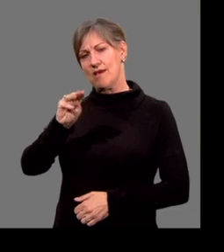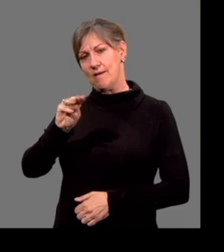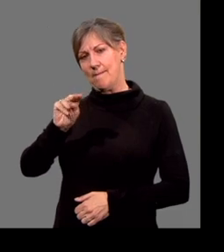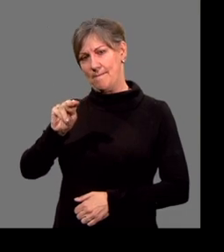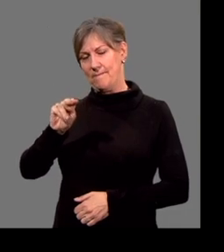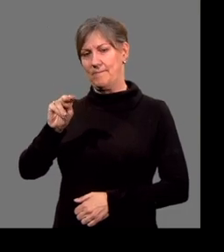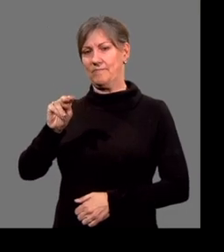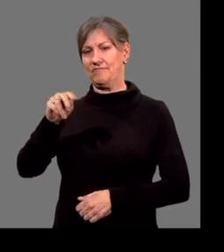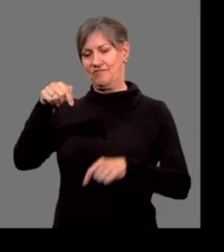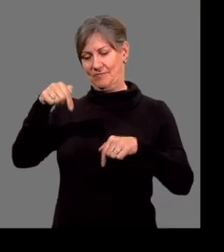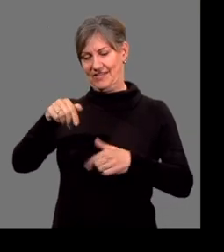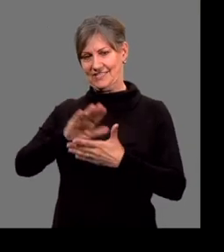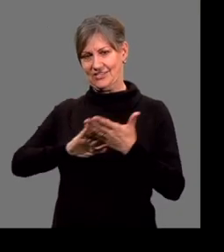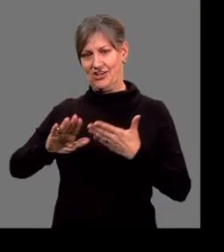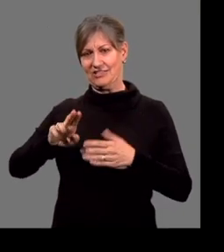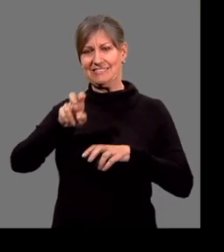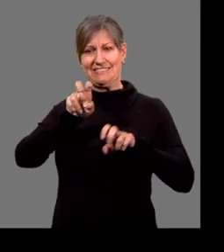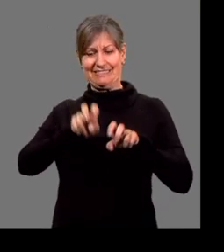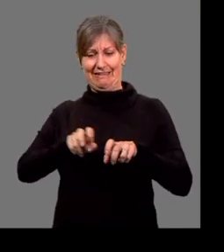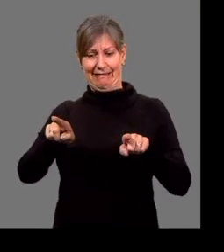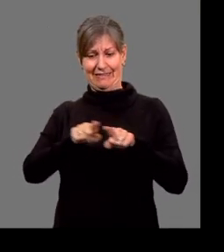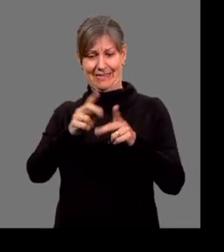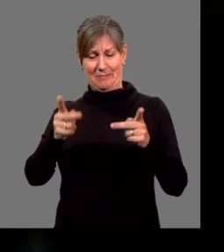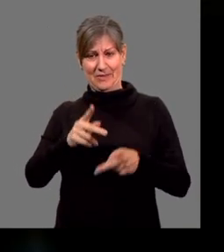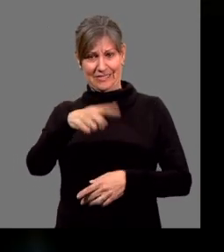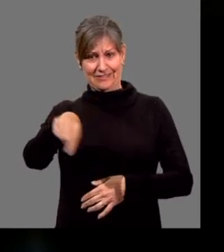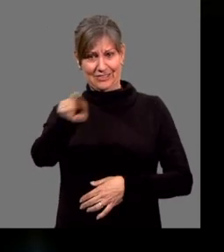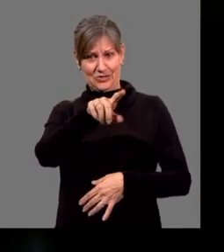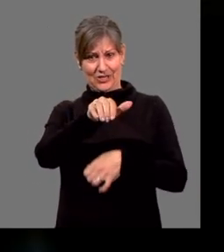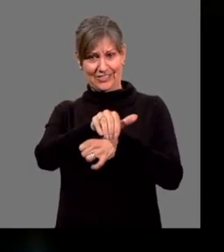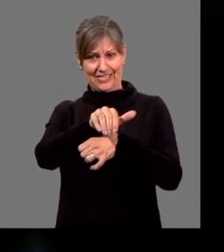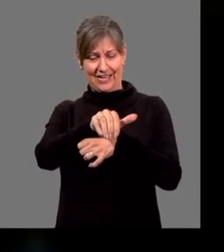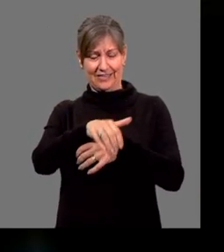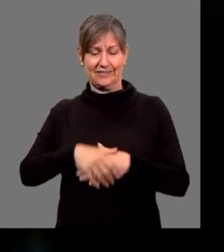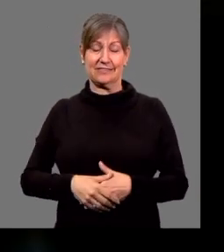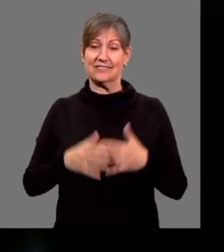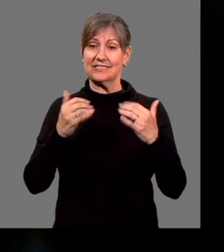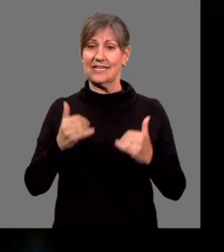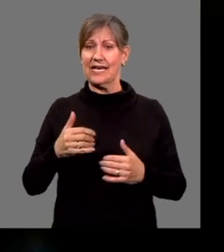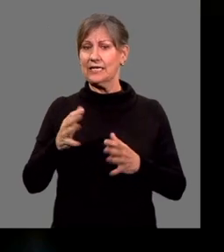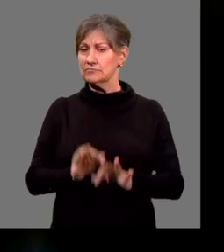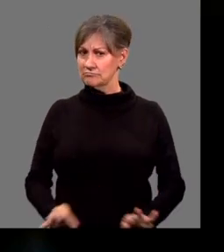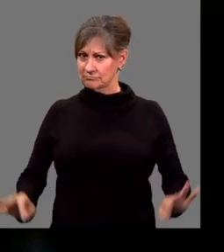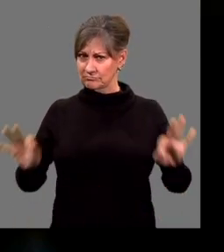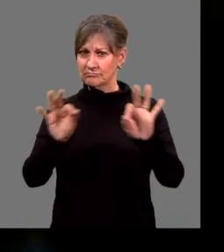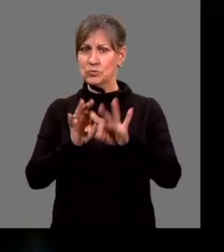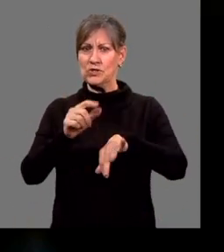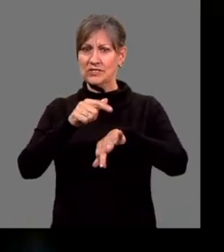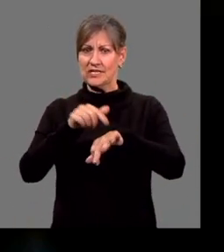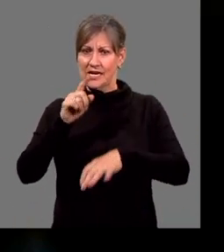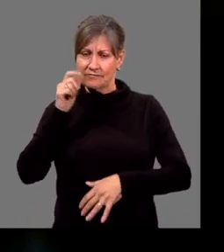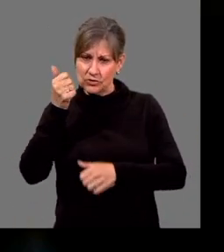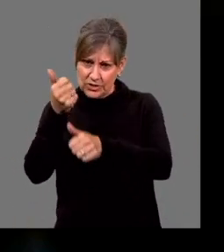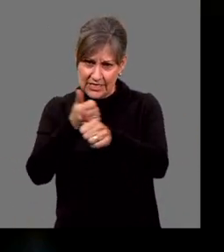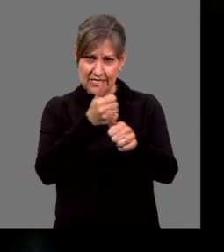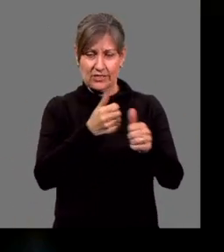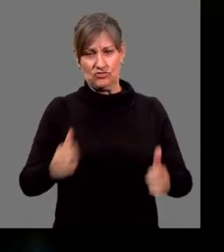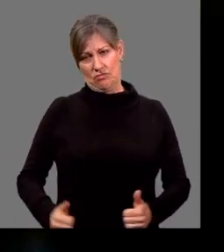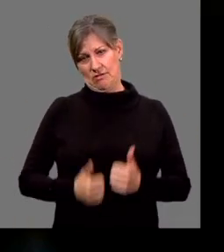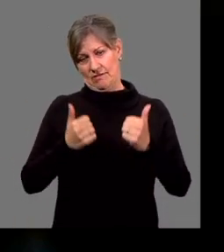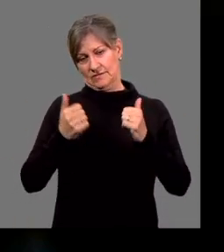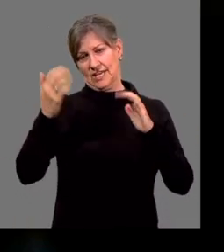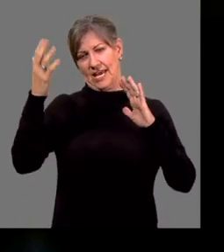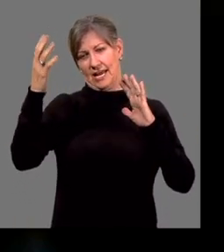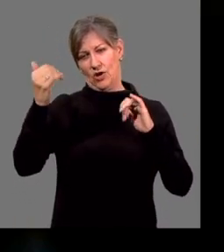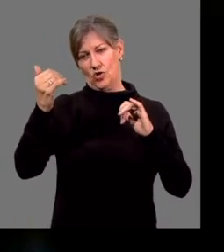College, having sat in the same seat that you are tonight. Today, as I mentioned, is a monumental moment in each of your lives, and one that I hope